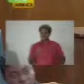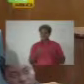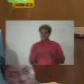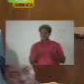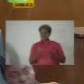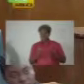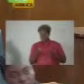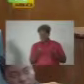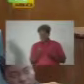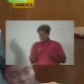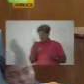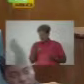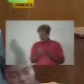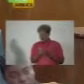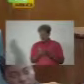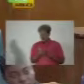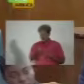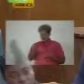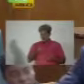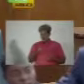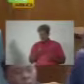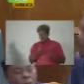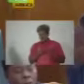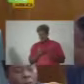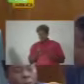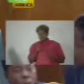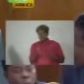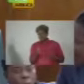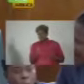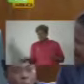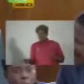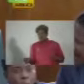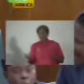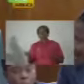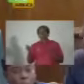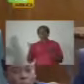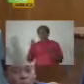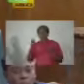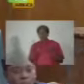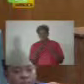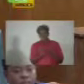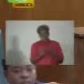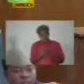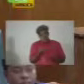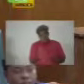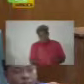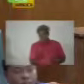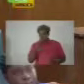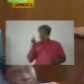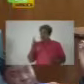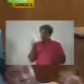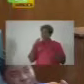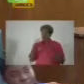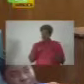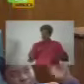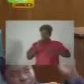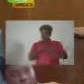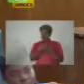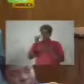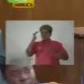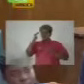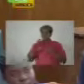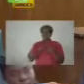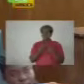2, there is a problem of too few dumpling. So the only method of knowing the